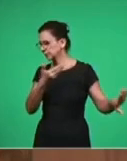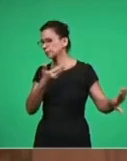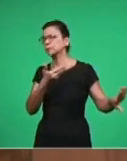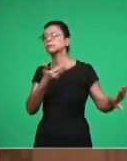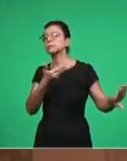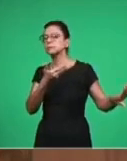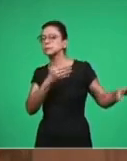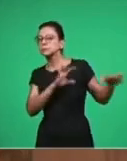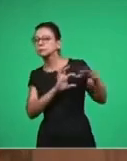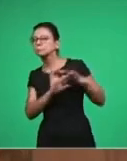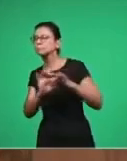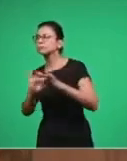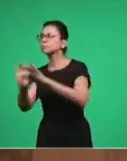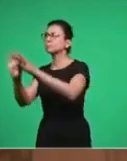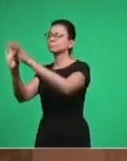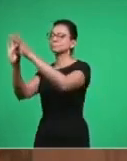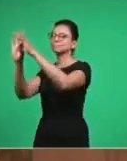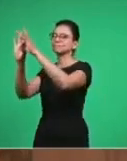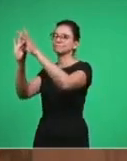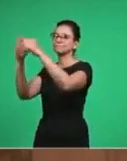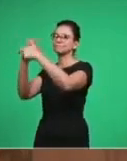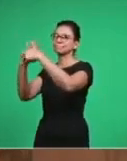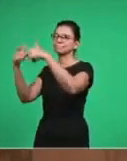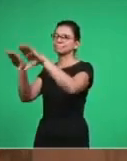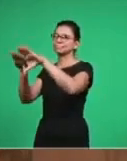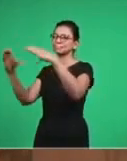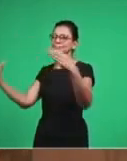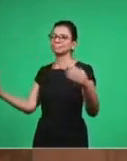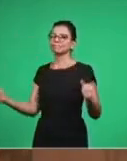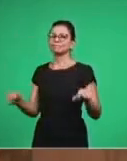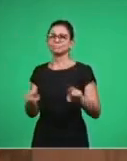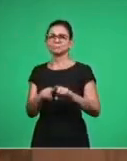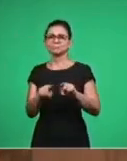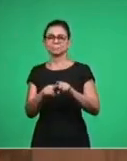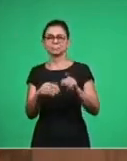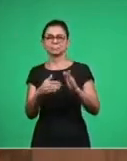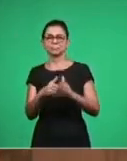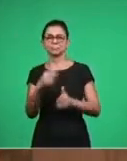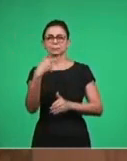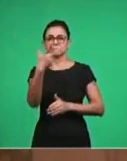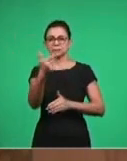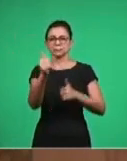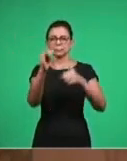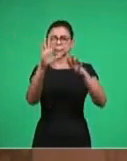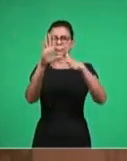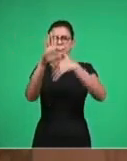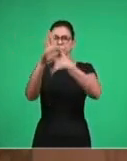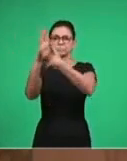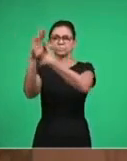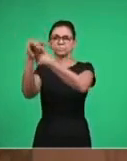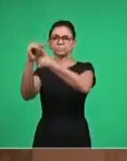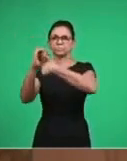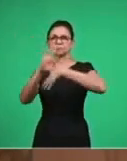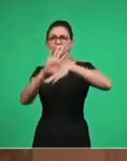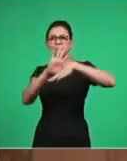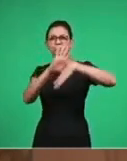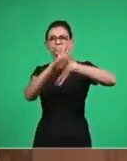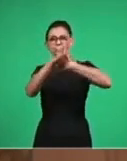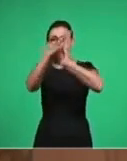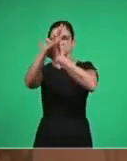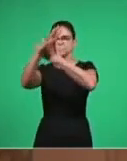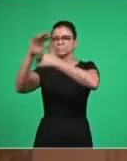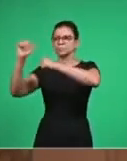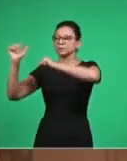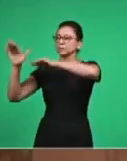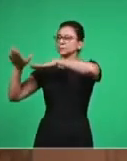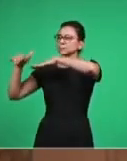The wings covering the feet is exactly that. It's man separating themselves from the world so they can walk with